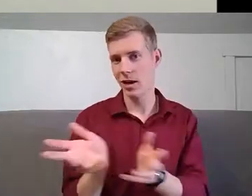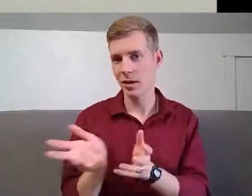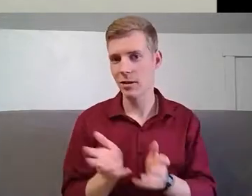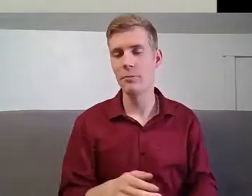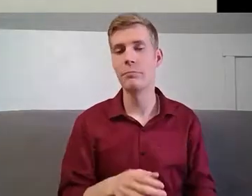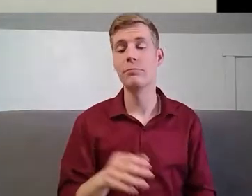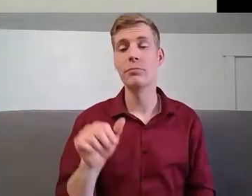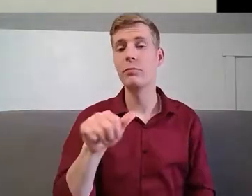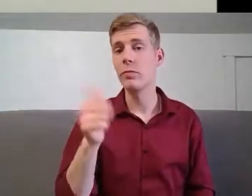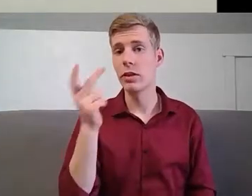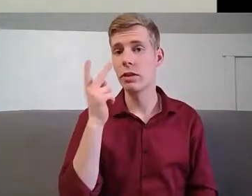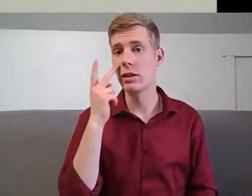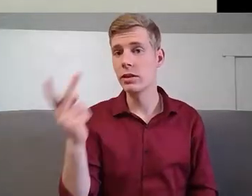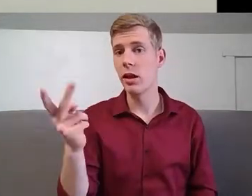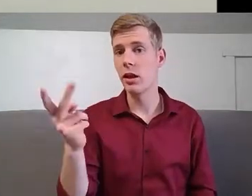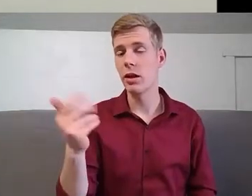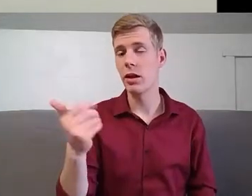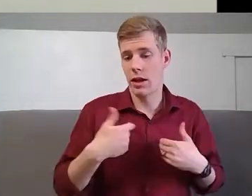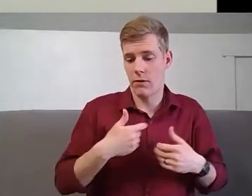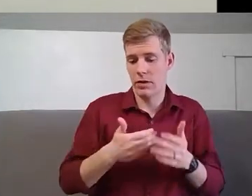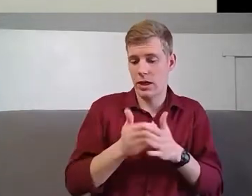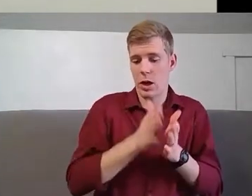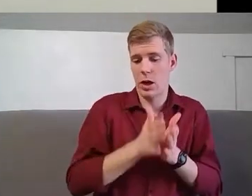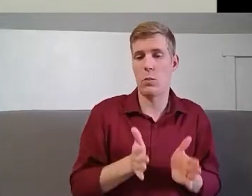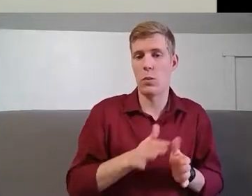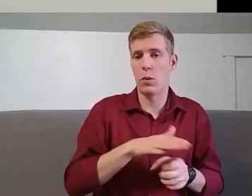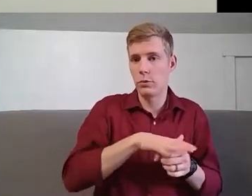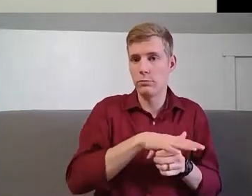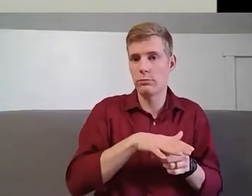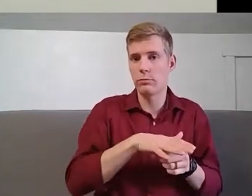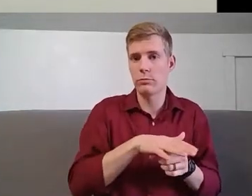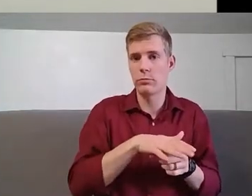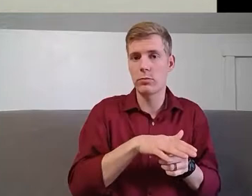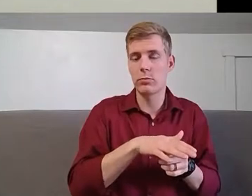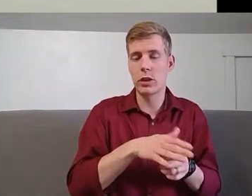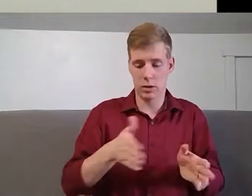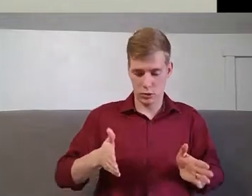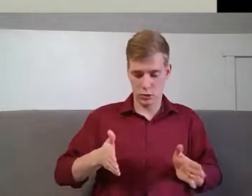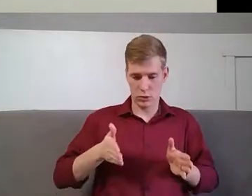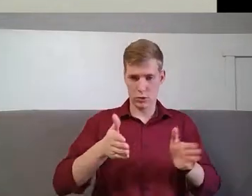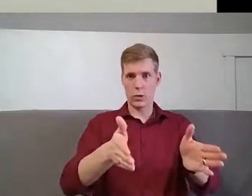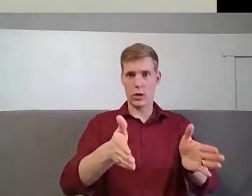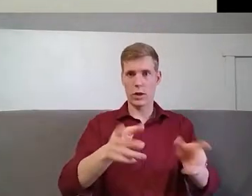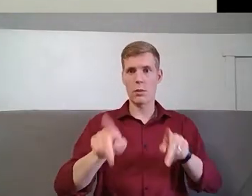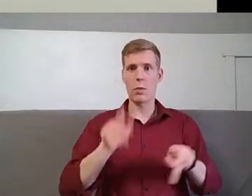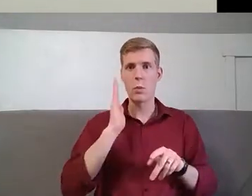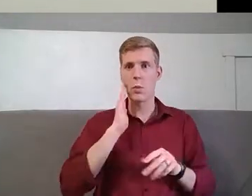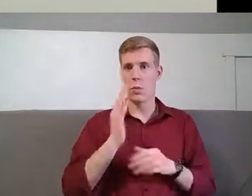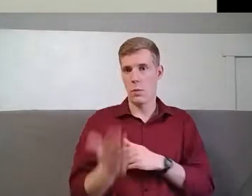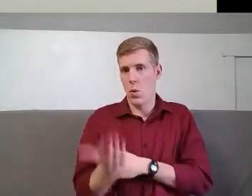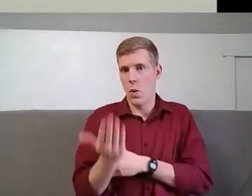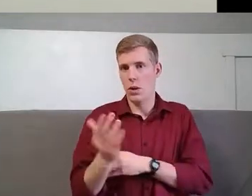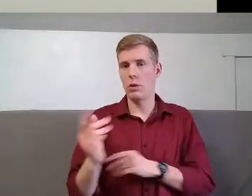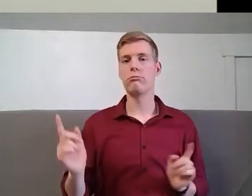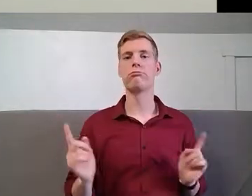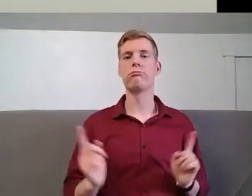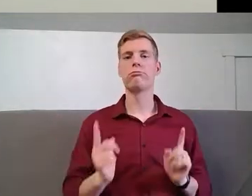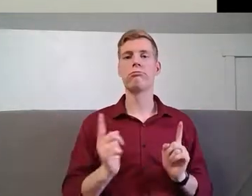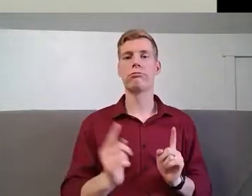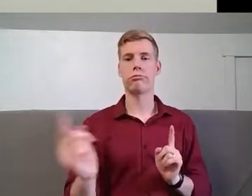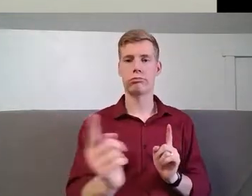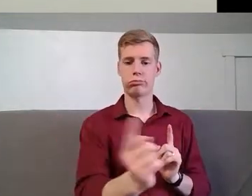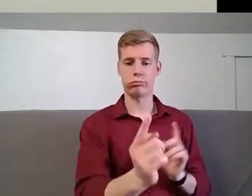that I saw was a neighborhood that everyone goes out into the street in the morning and they do